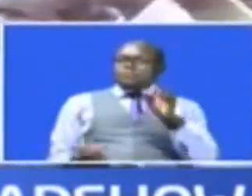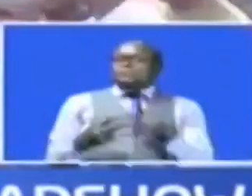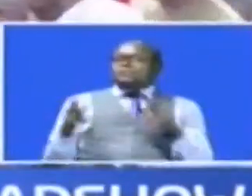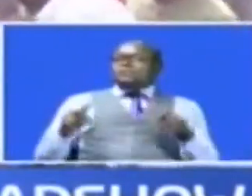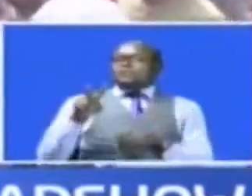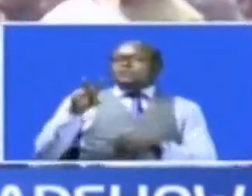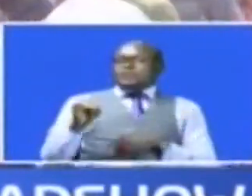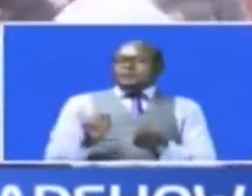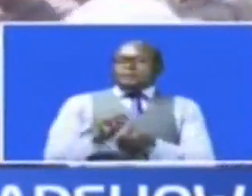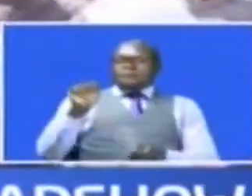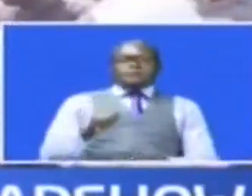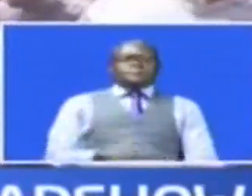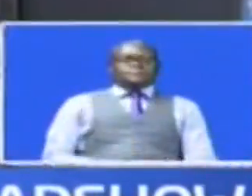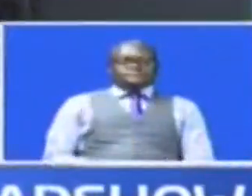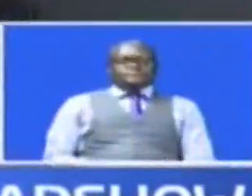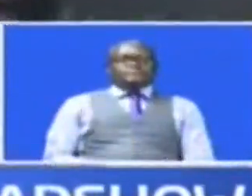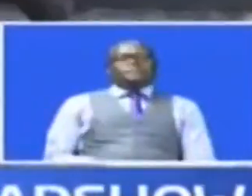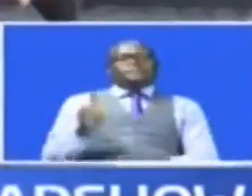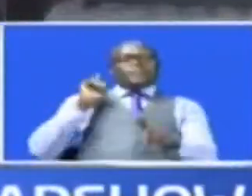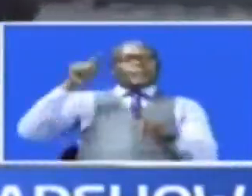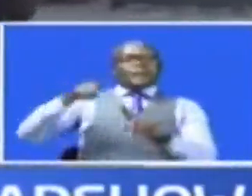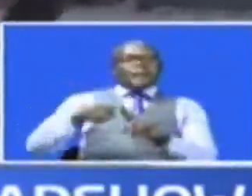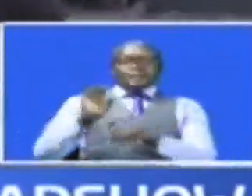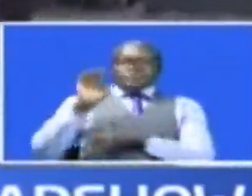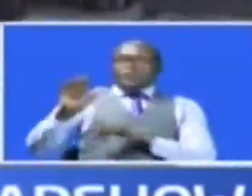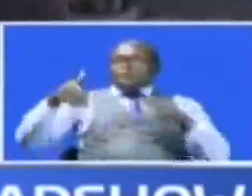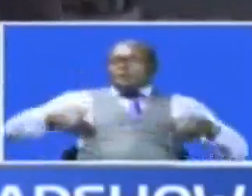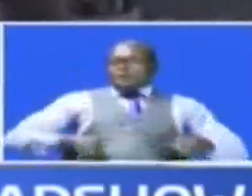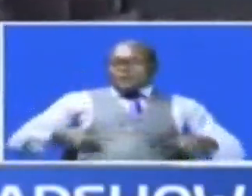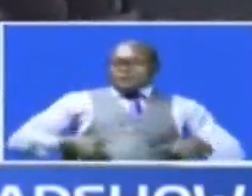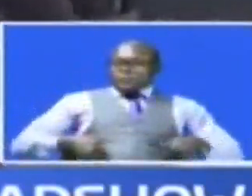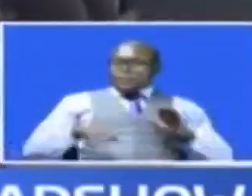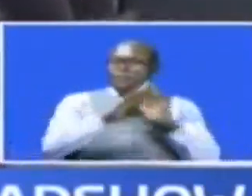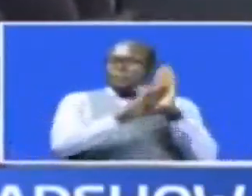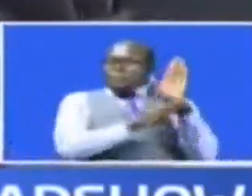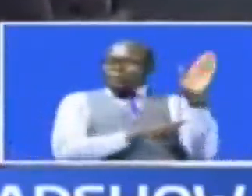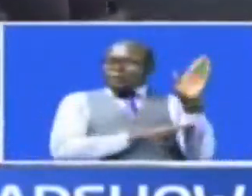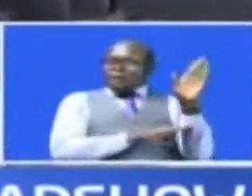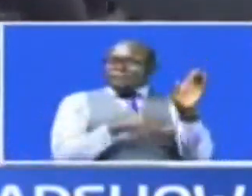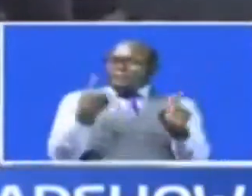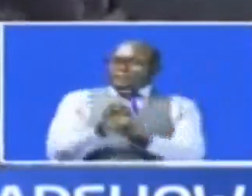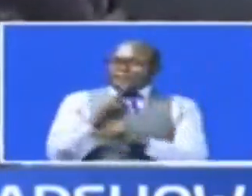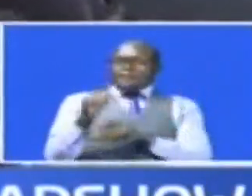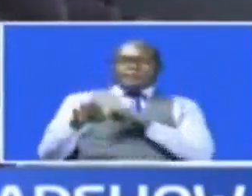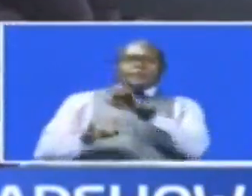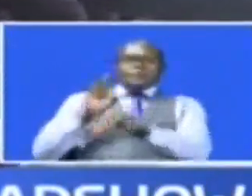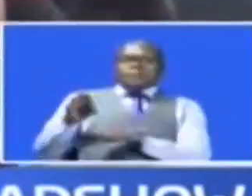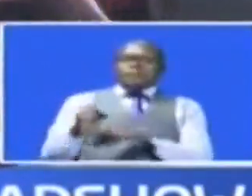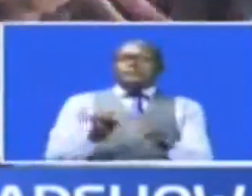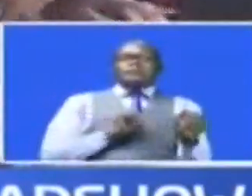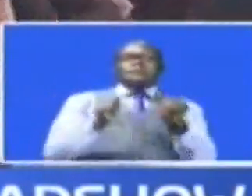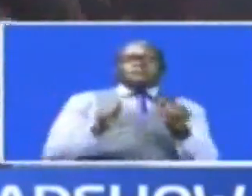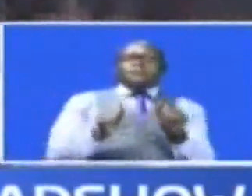in 2015. The station's aim is to appeal to the youth by airing programs that range from movies,